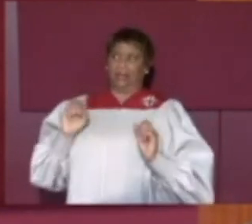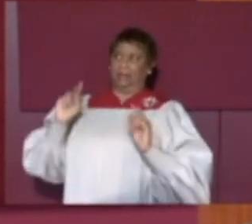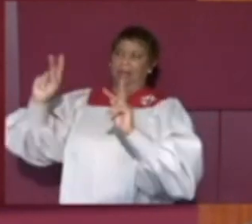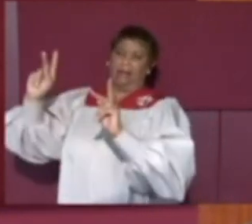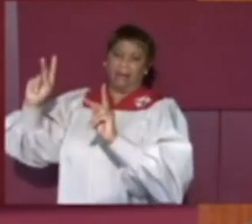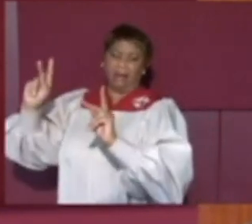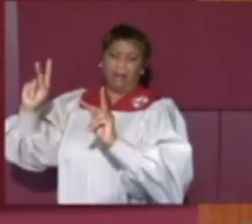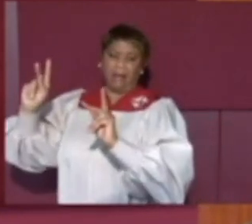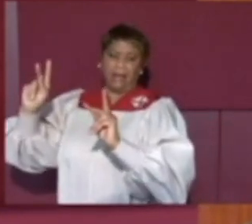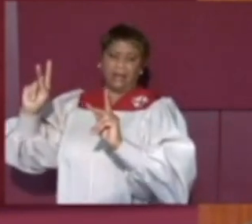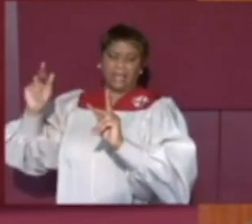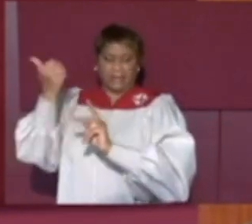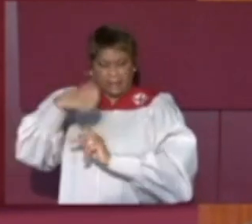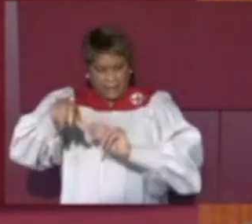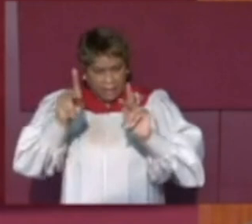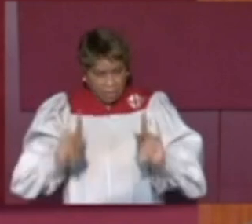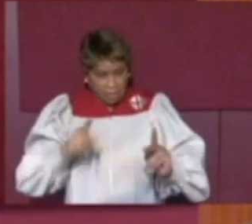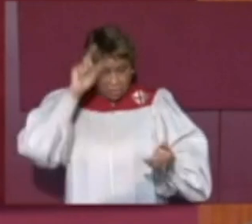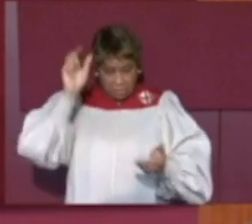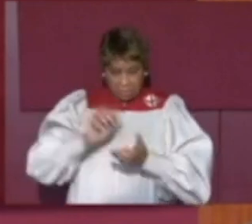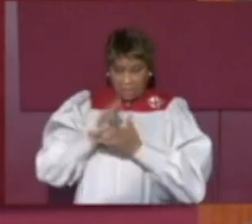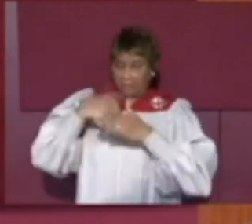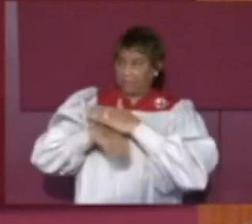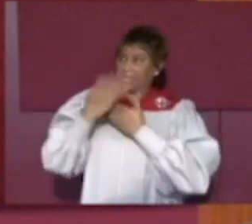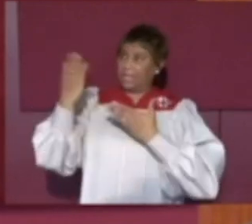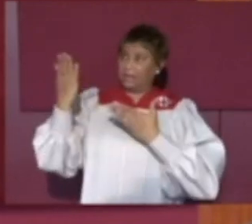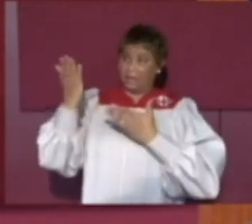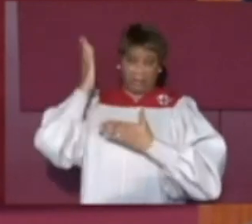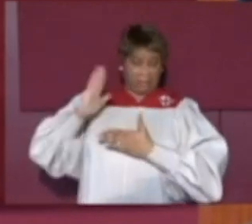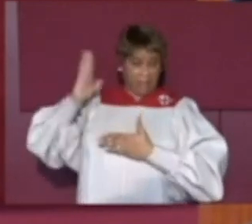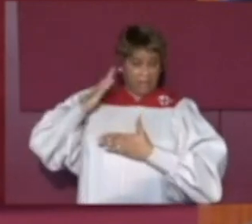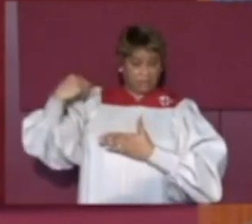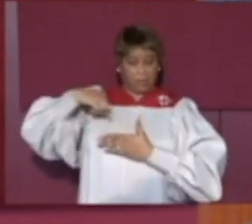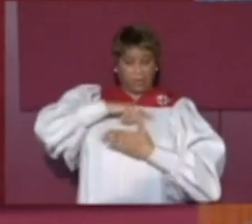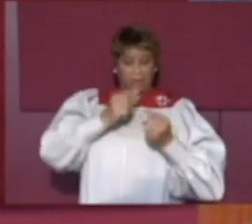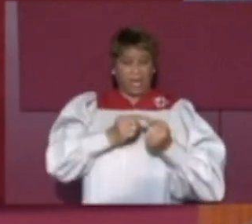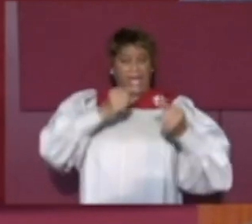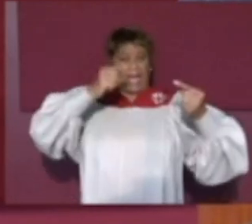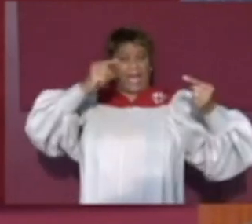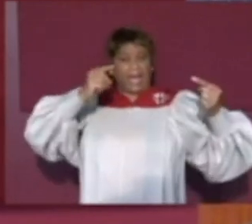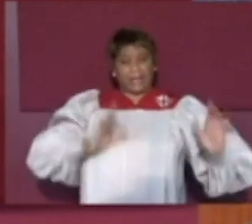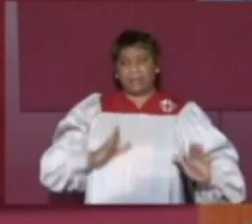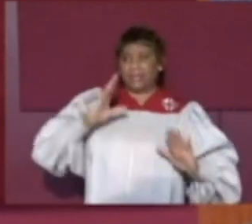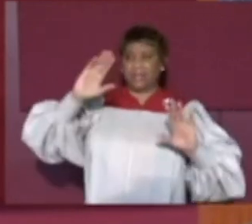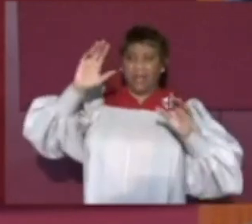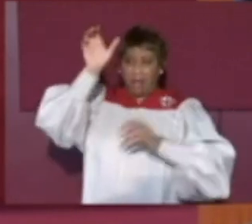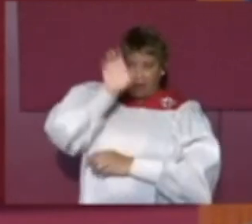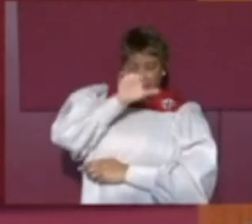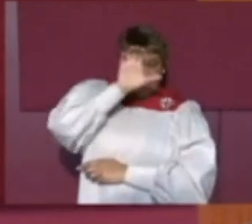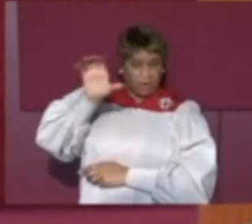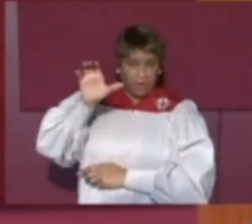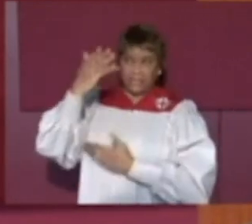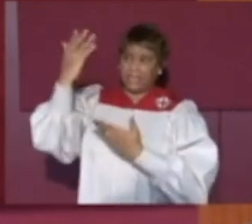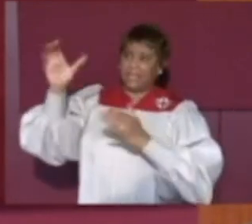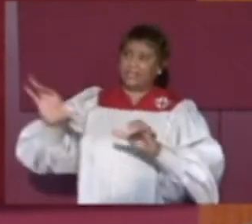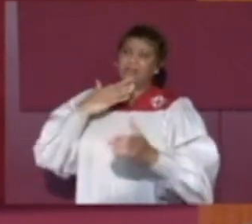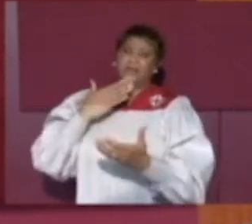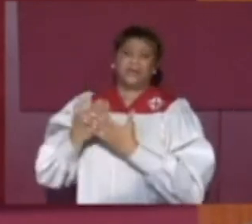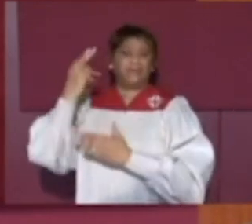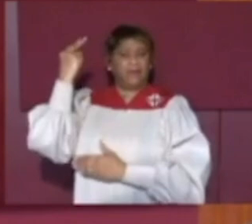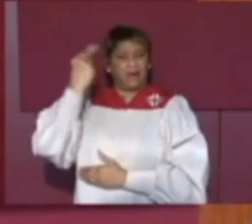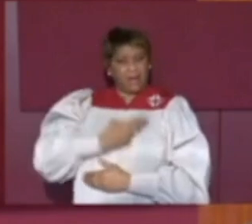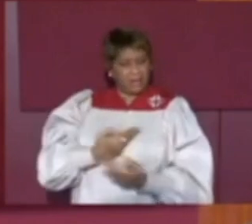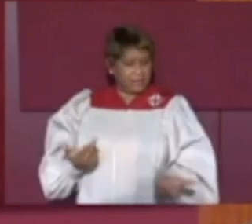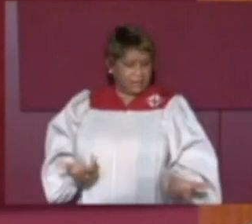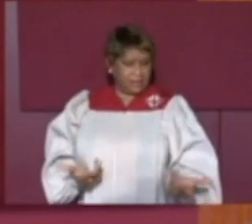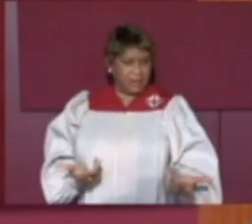return. Just whosoever would believe on it, we were enemies of the cross. He did good toward us, amen? And so if he could